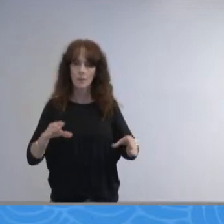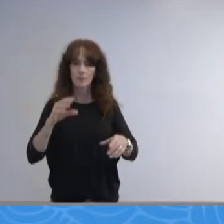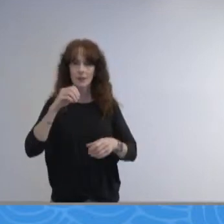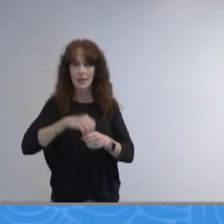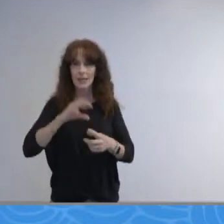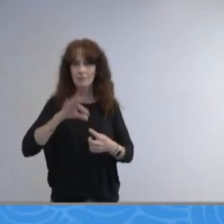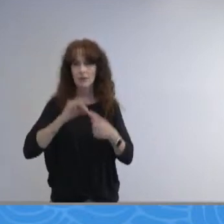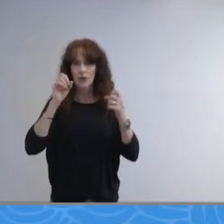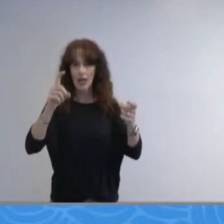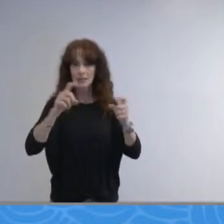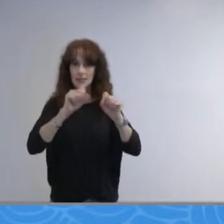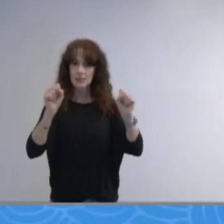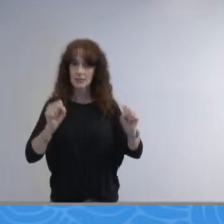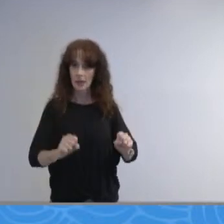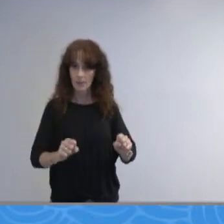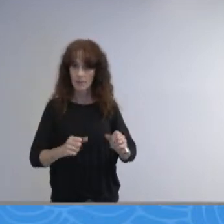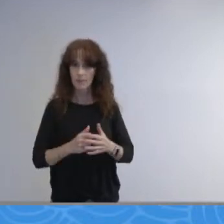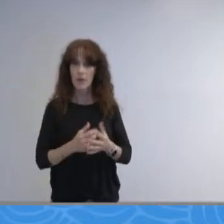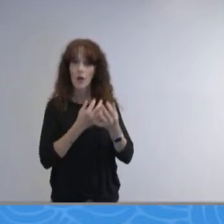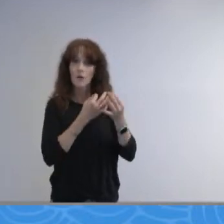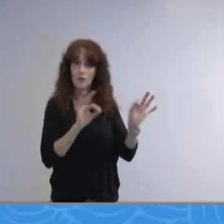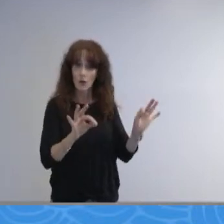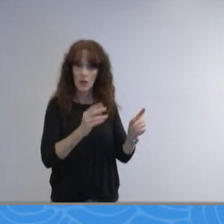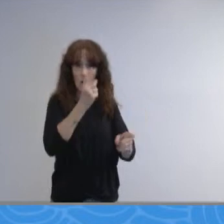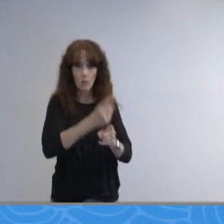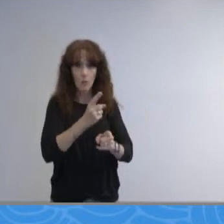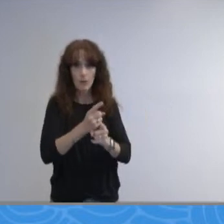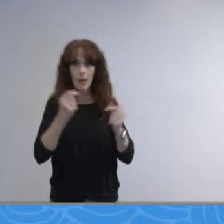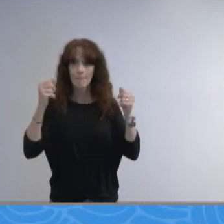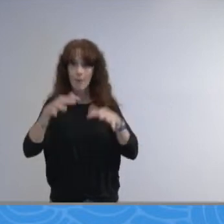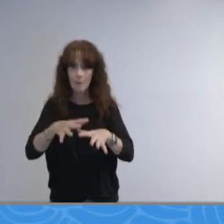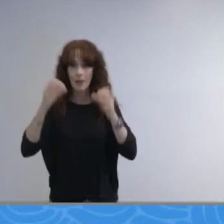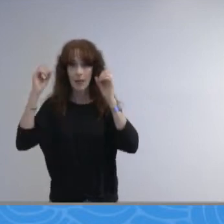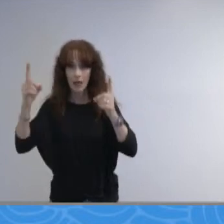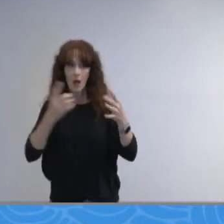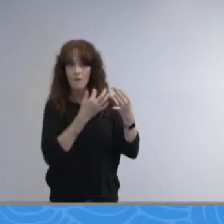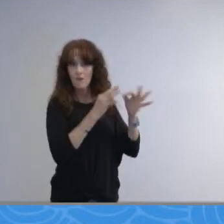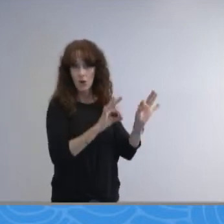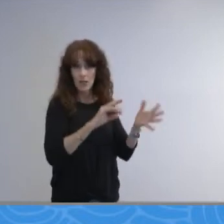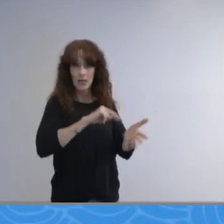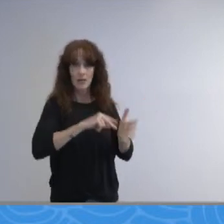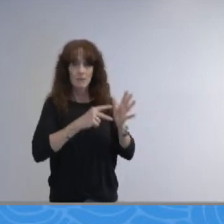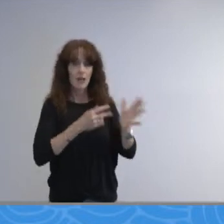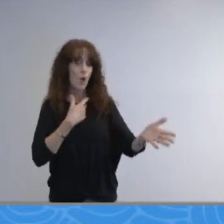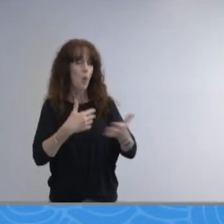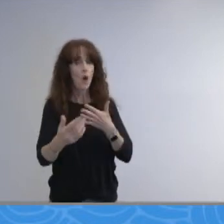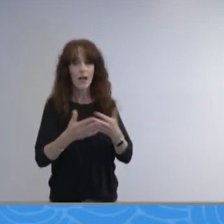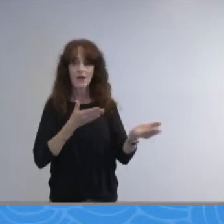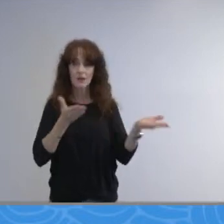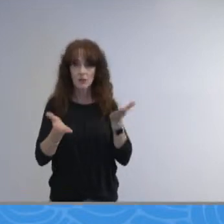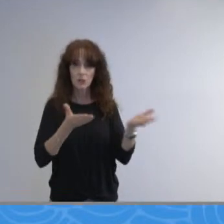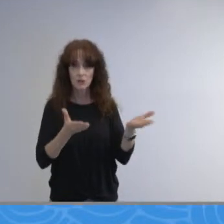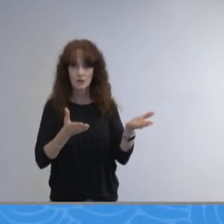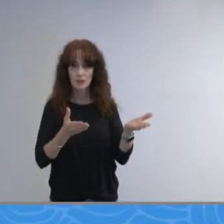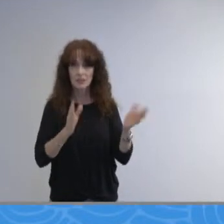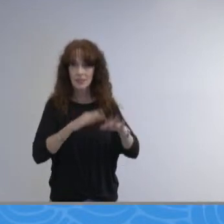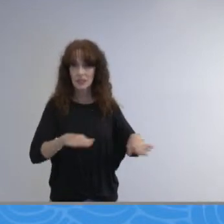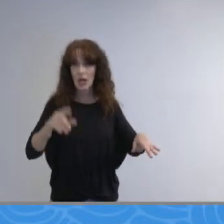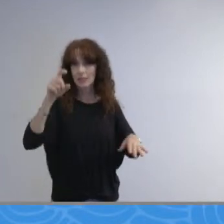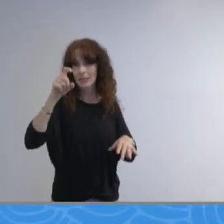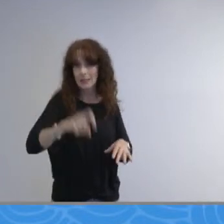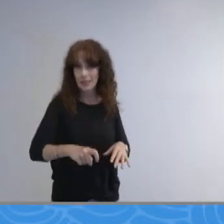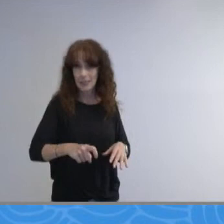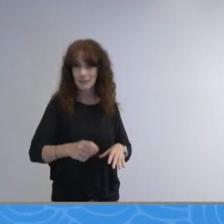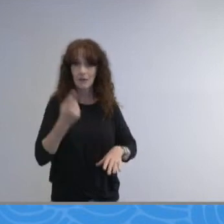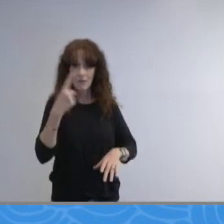special education system. Free, appropriate public education. Free meaning that whatever services the child needs in order to